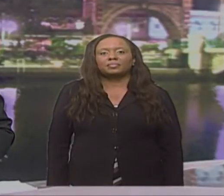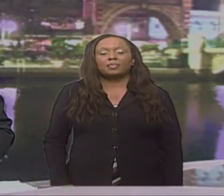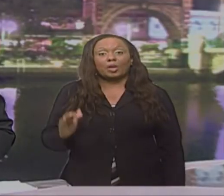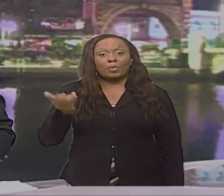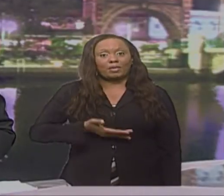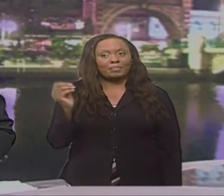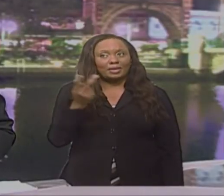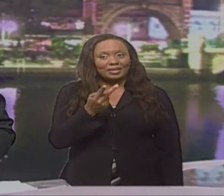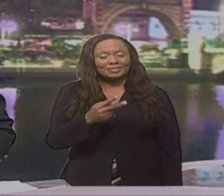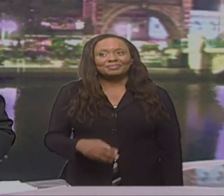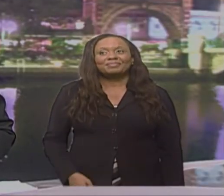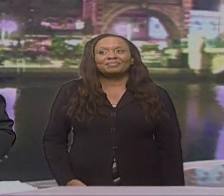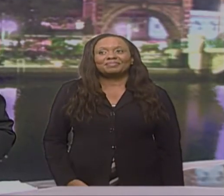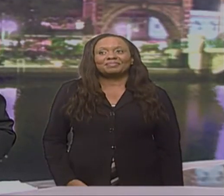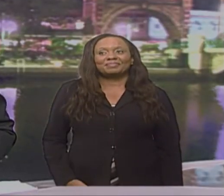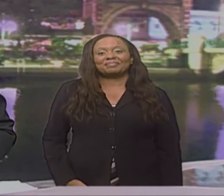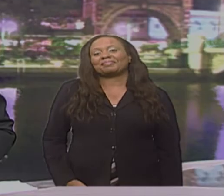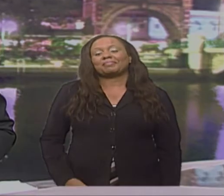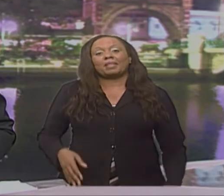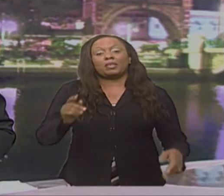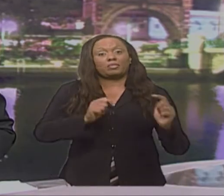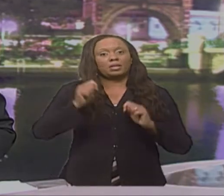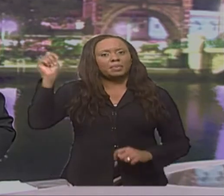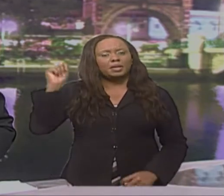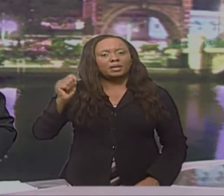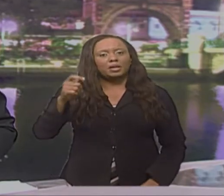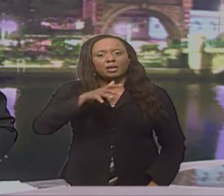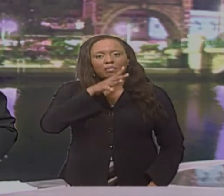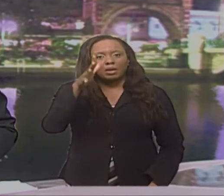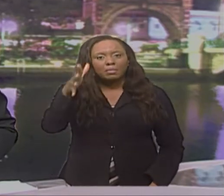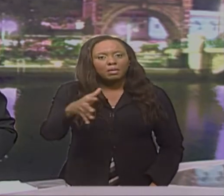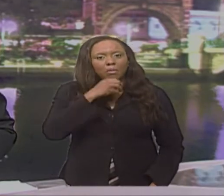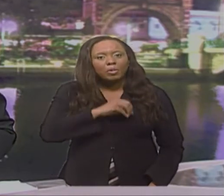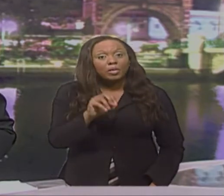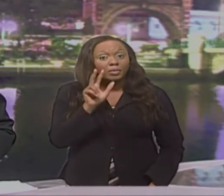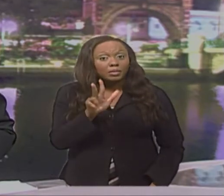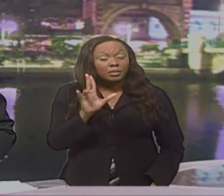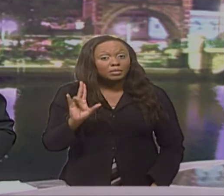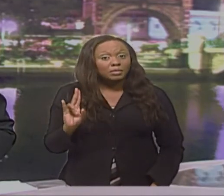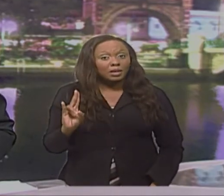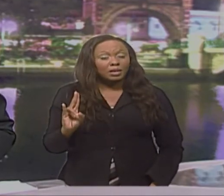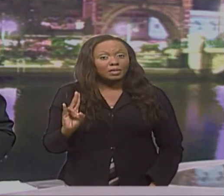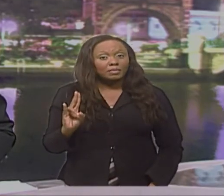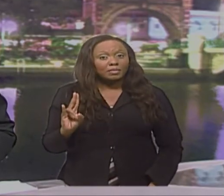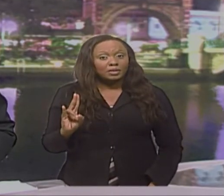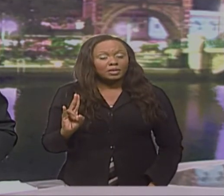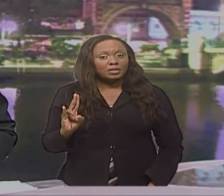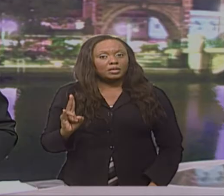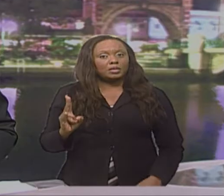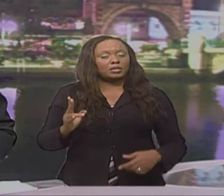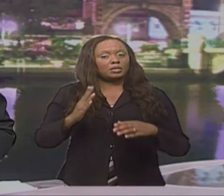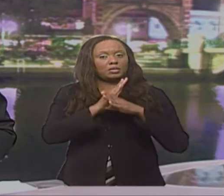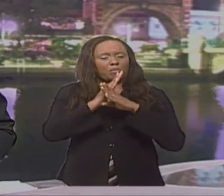Welcome back. In Trinidad and Tobago, a 37-year-old grandmother is defending taking her grandchild into her carnival band. She